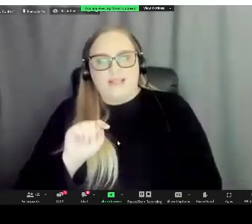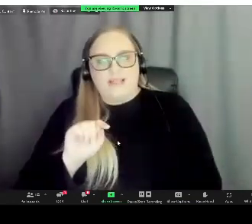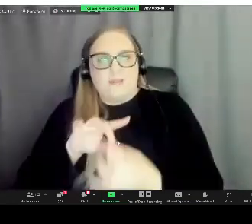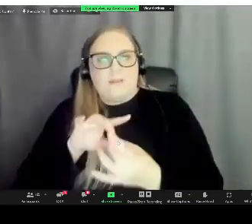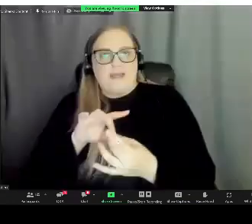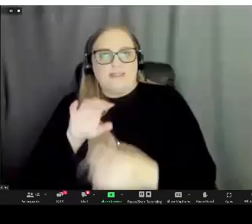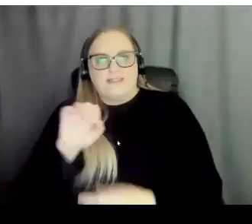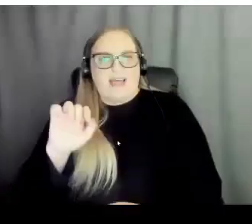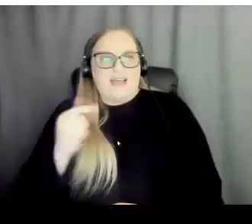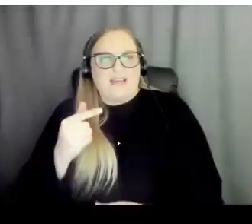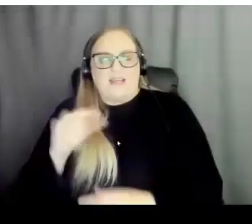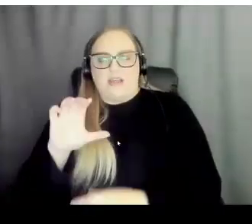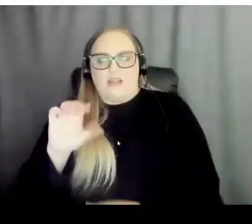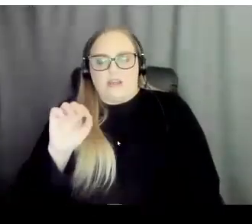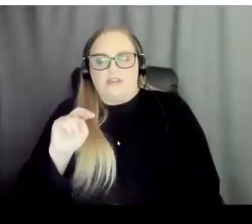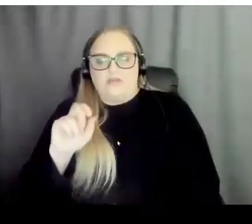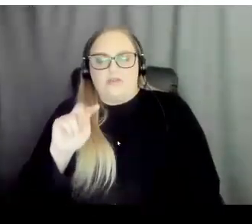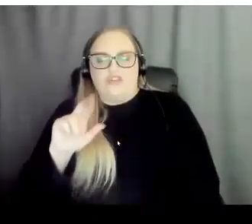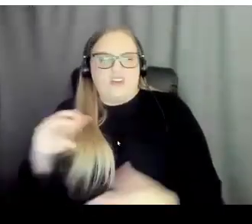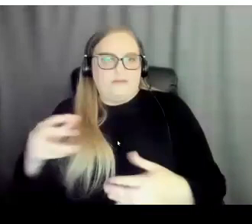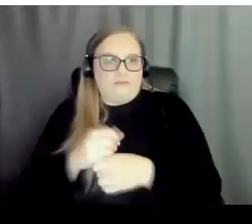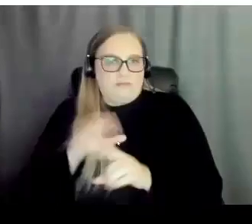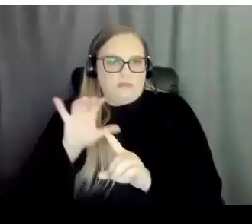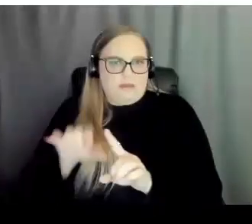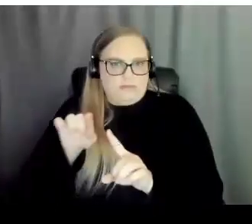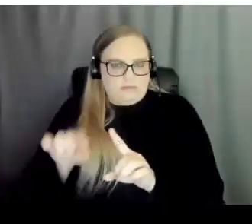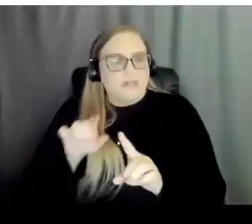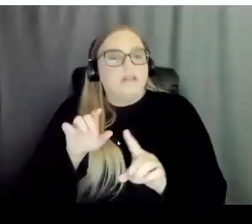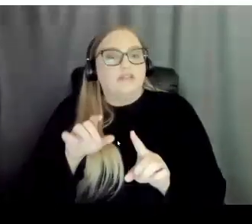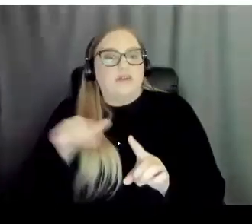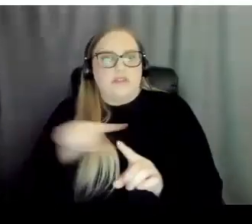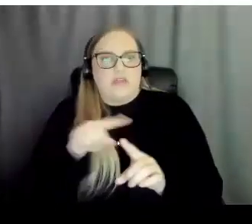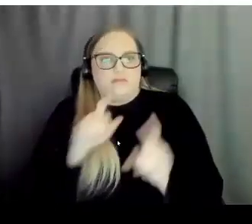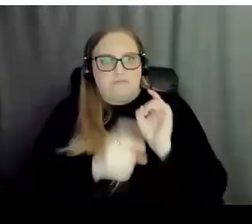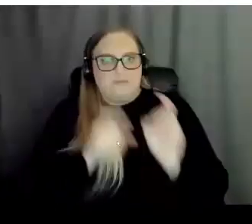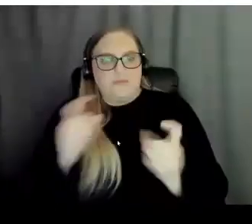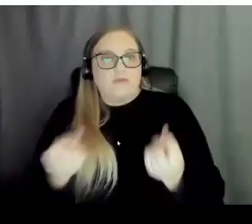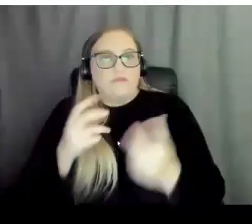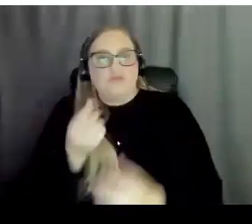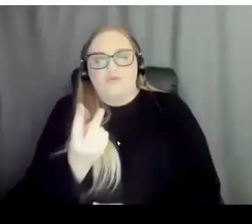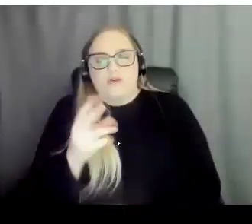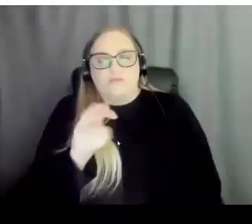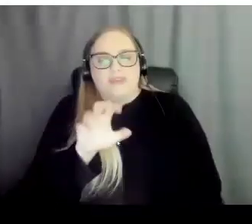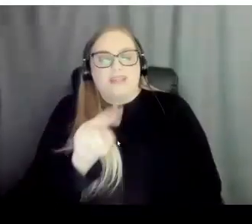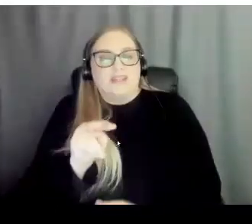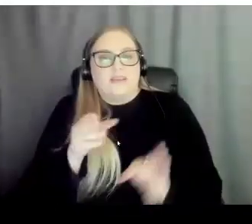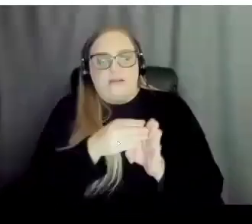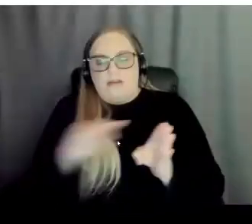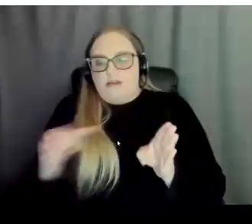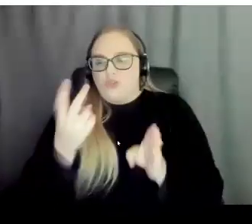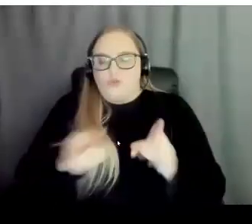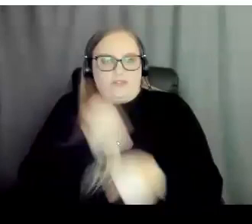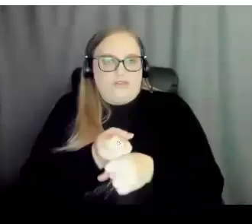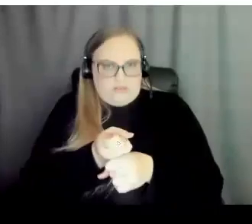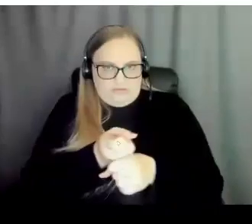have 12 awardees, and each awardee has roughly $2 million that they'll be funded with over a 2-year period to